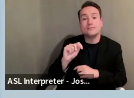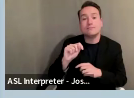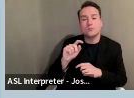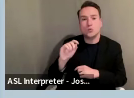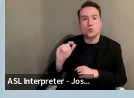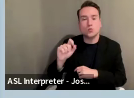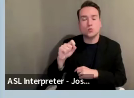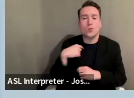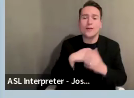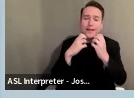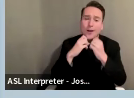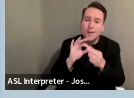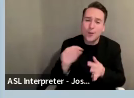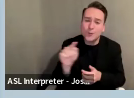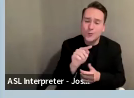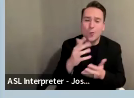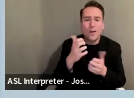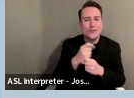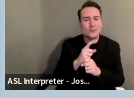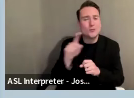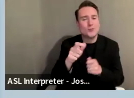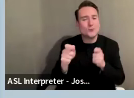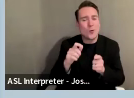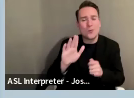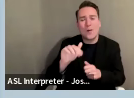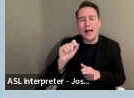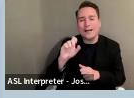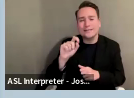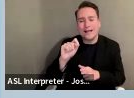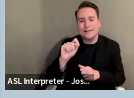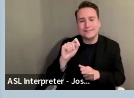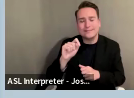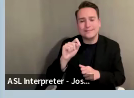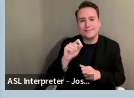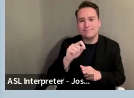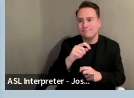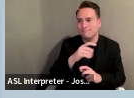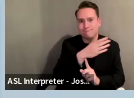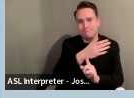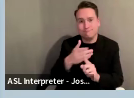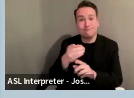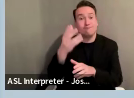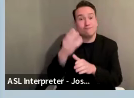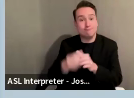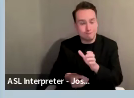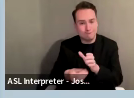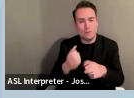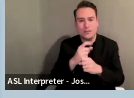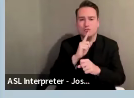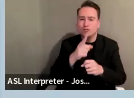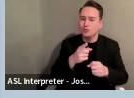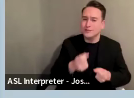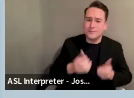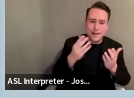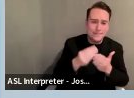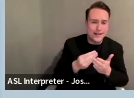you guys. We want you to have control of your assets until you are no longer here. We want you to spend your money and save your money in the way that you